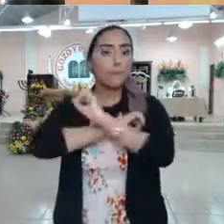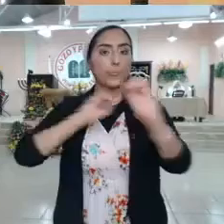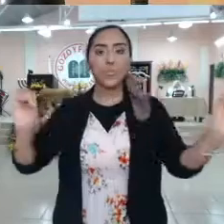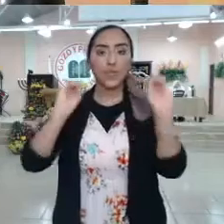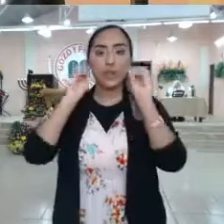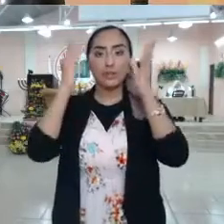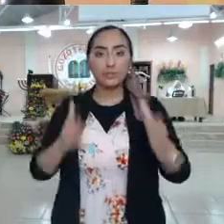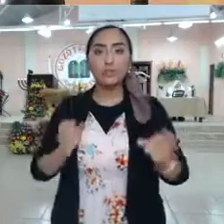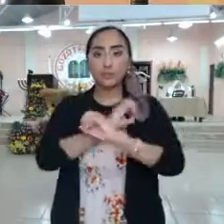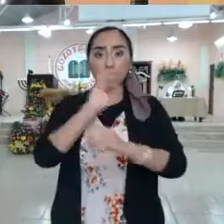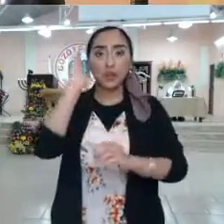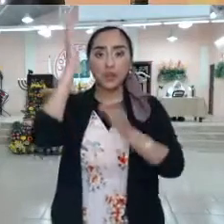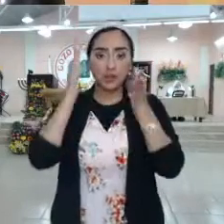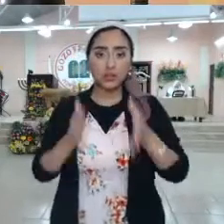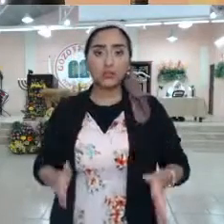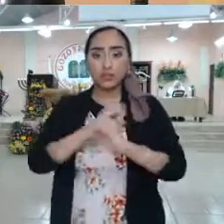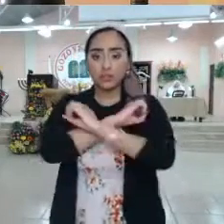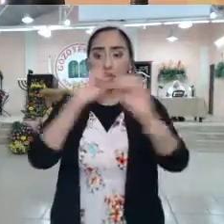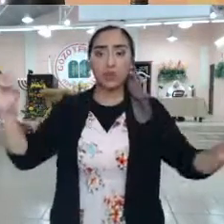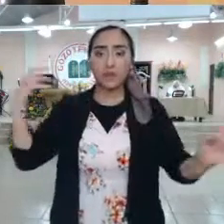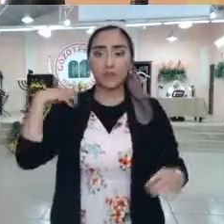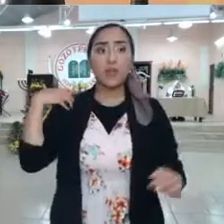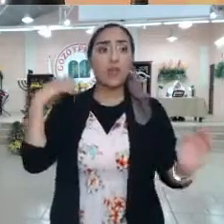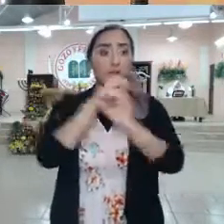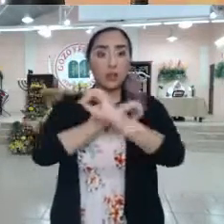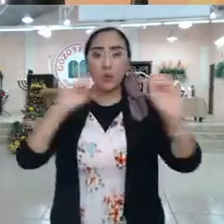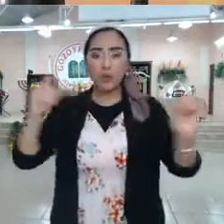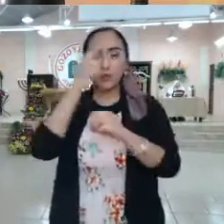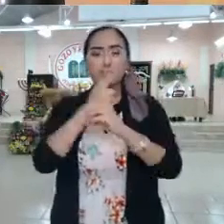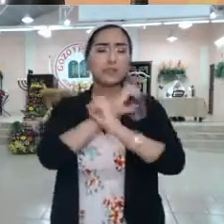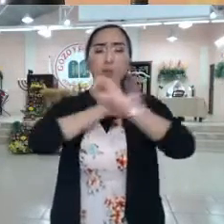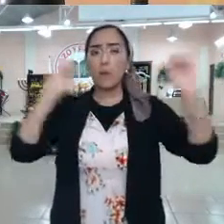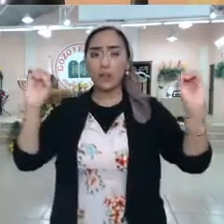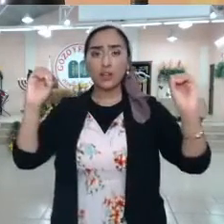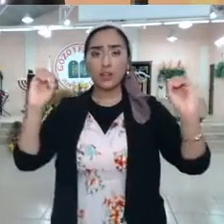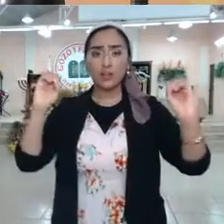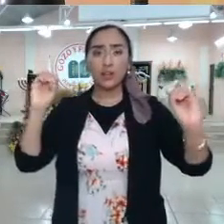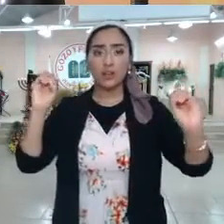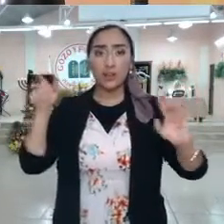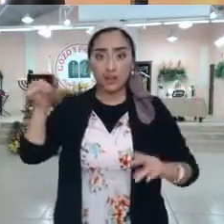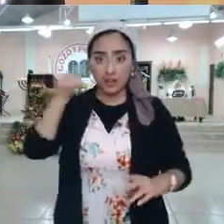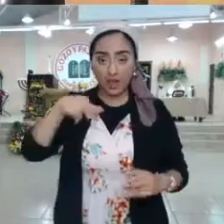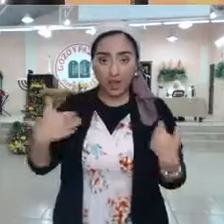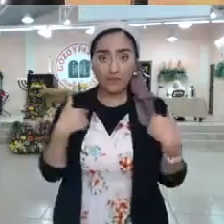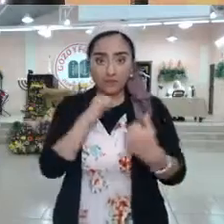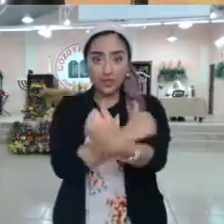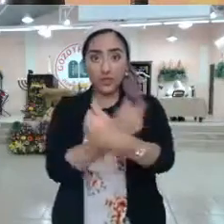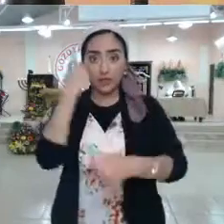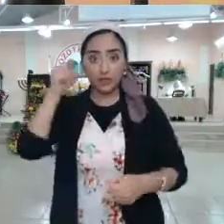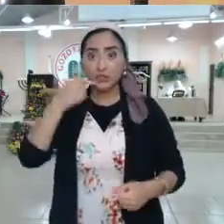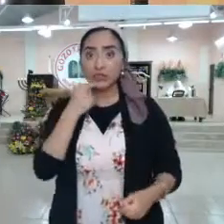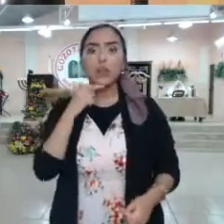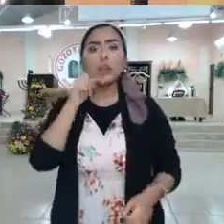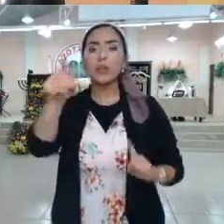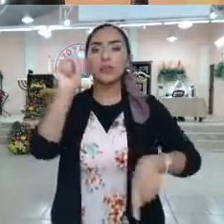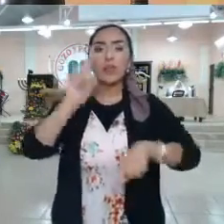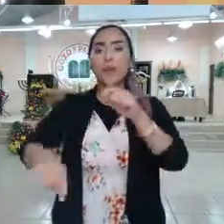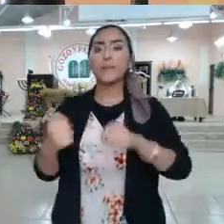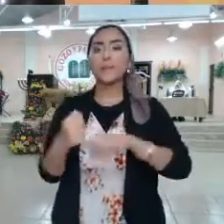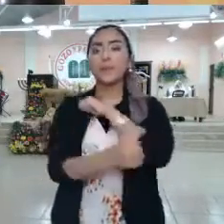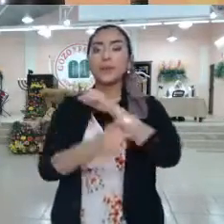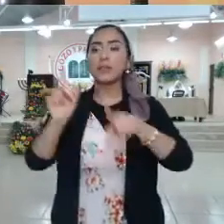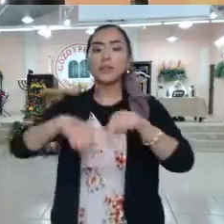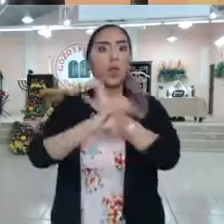to roe, ningún clarify anciano, something. Not ningún any encargado roy, de not obra, any elder, not ningún person that is hermano, in nadie charge of a work, tiene no la one, no brother, autoridad para decir, no one tú no has the puedes tomar de authority pesa. to